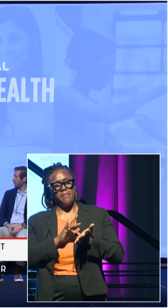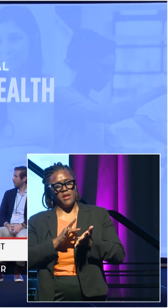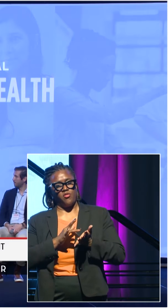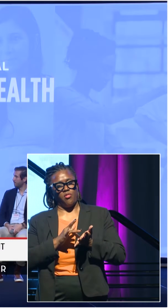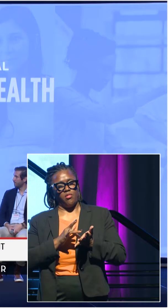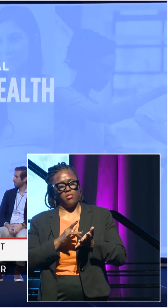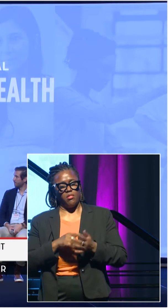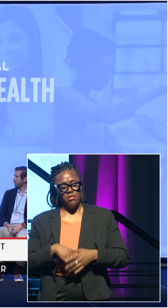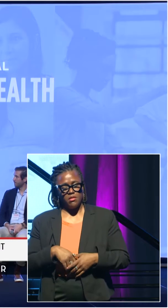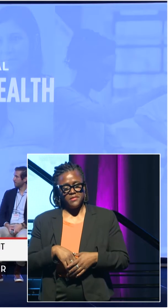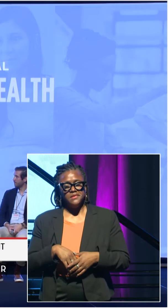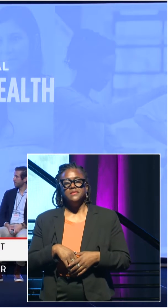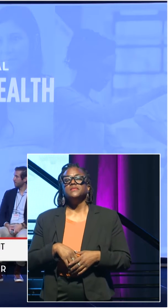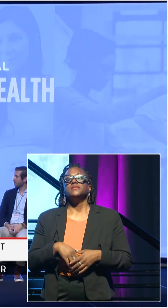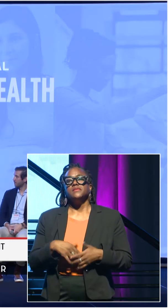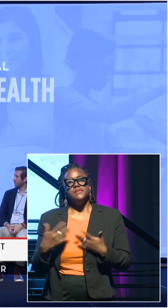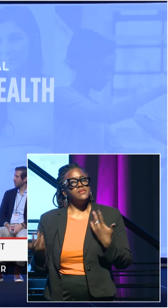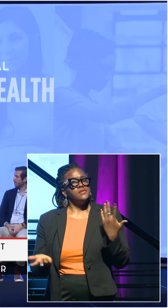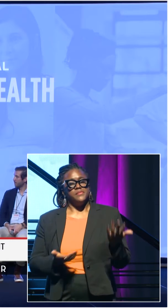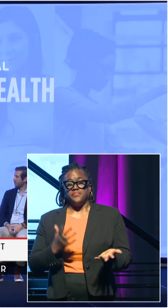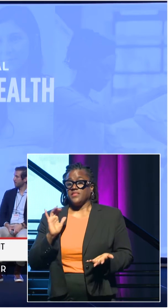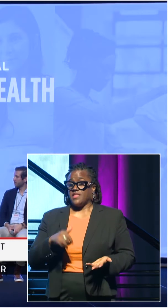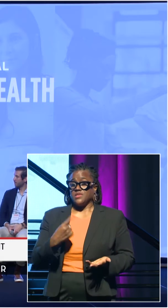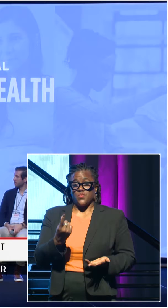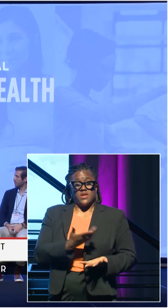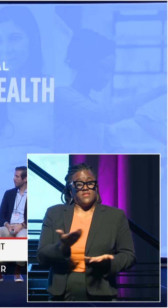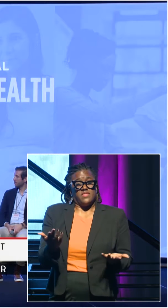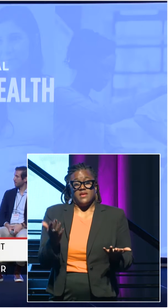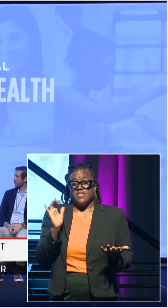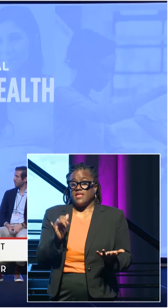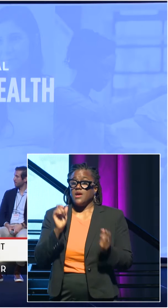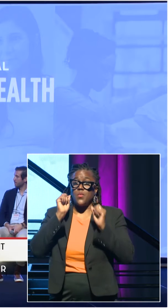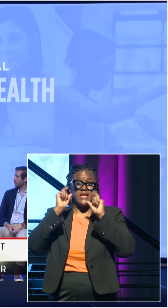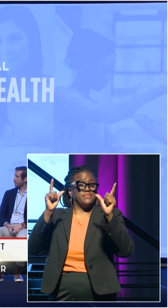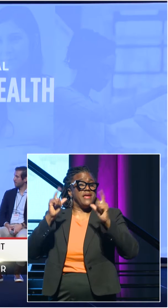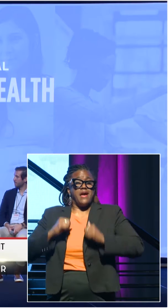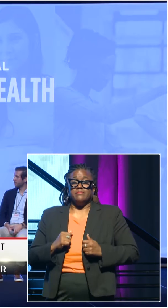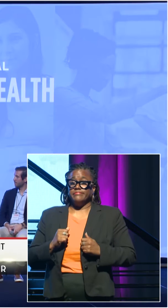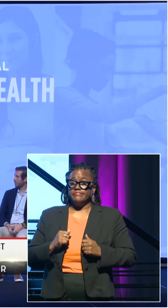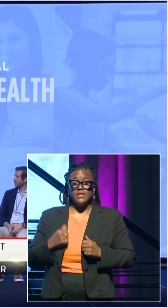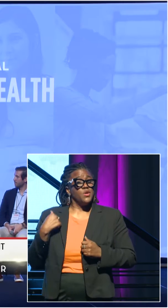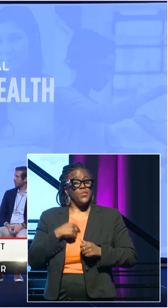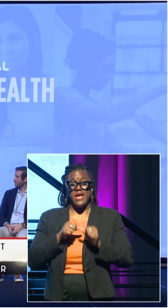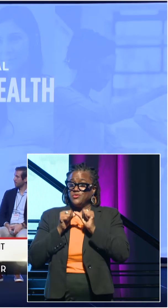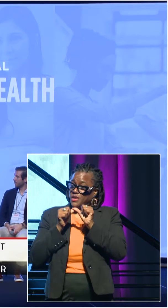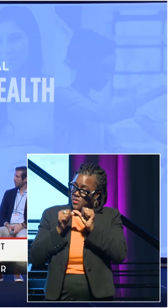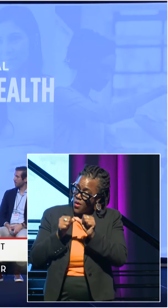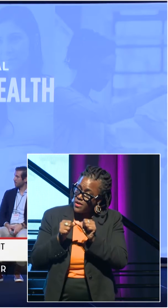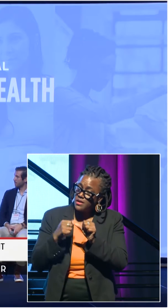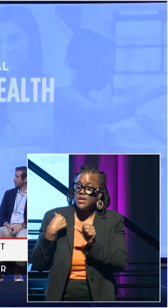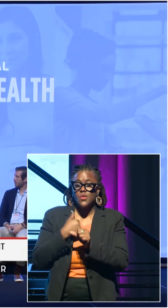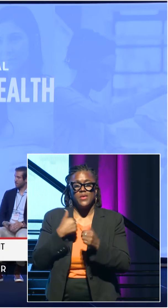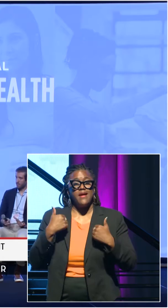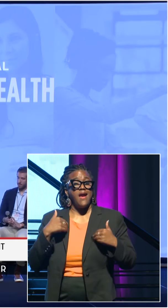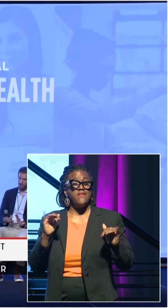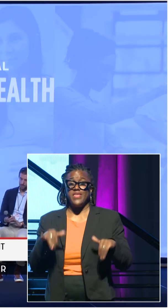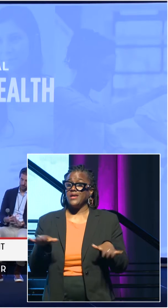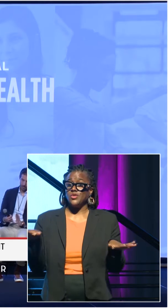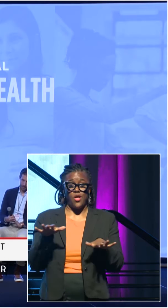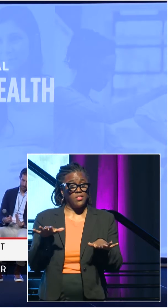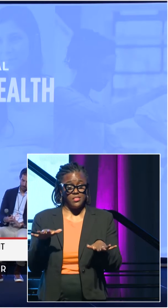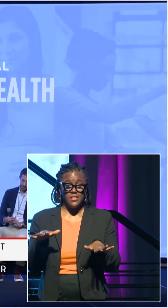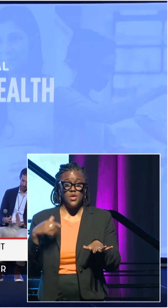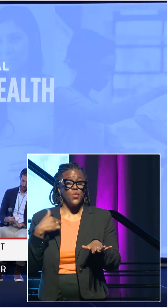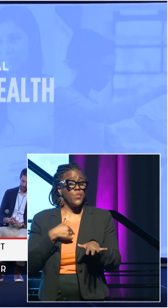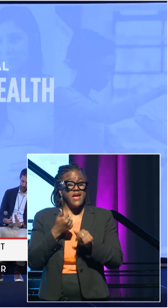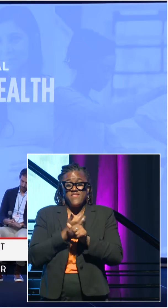society. And that's one of the things that wakes me up, and we got to keep going. But we have it, y'all. We have everything